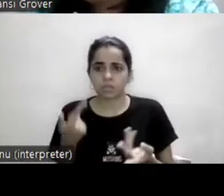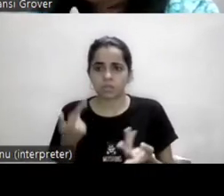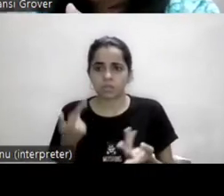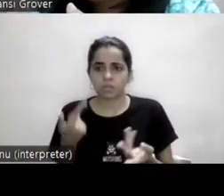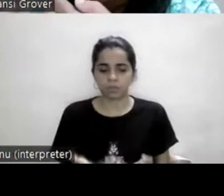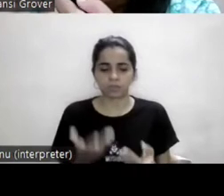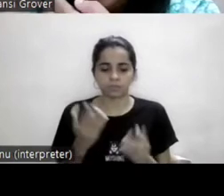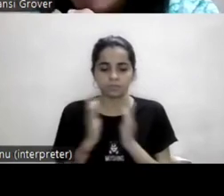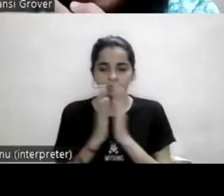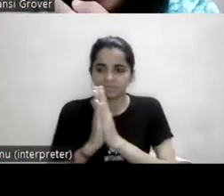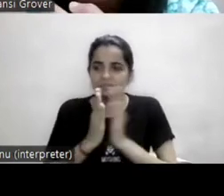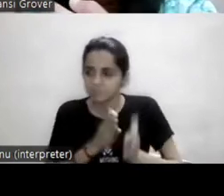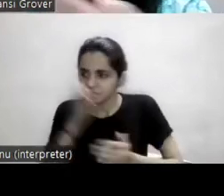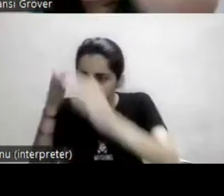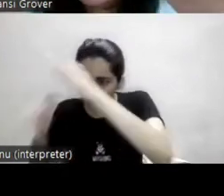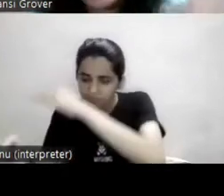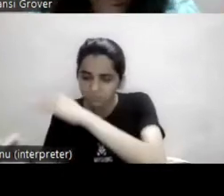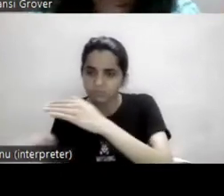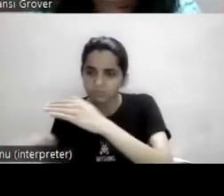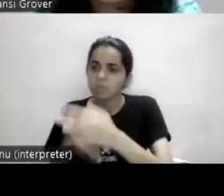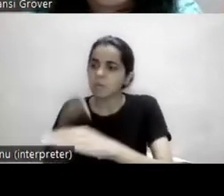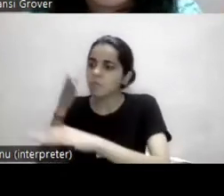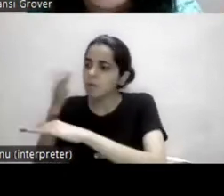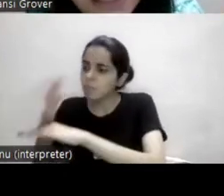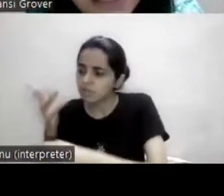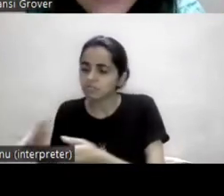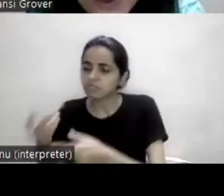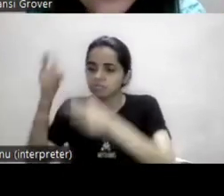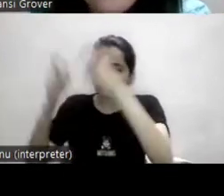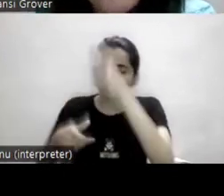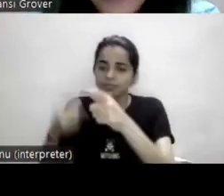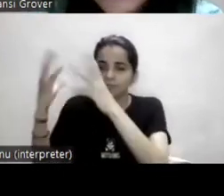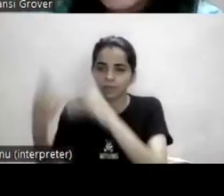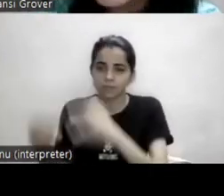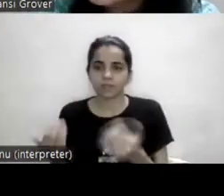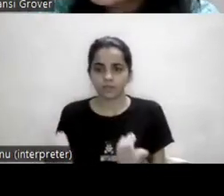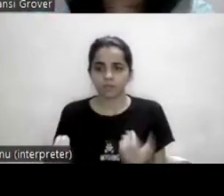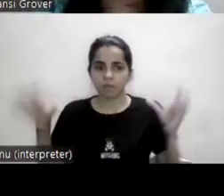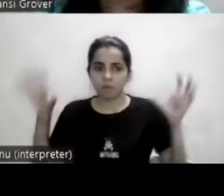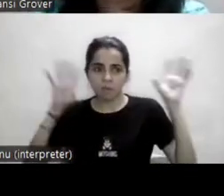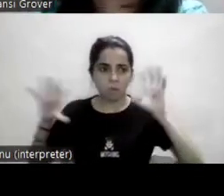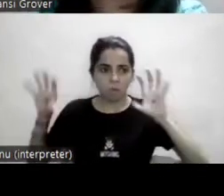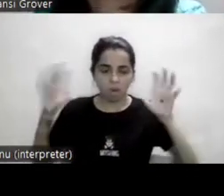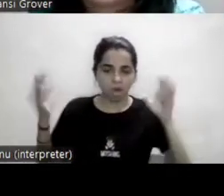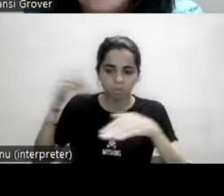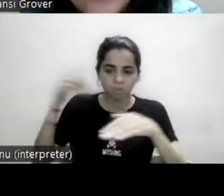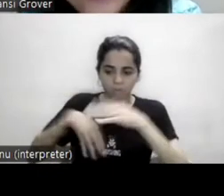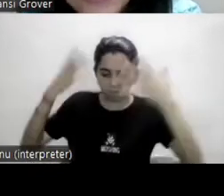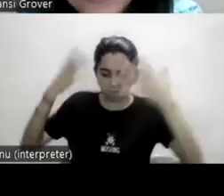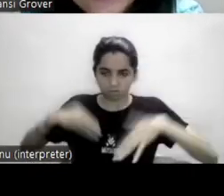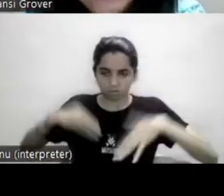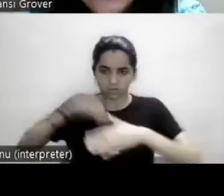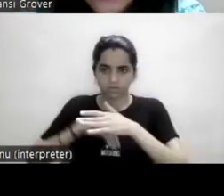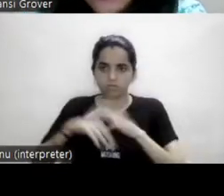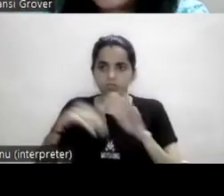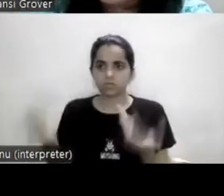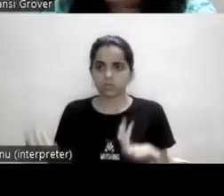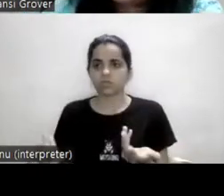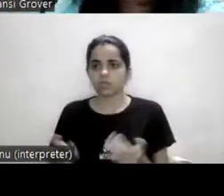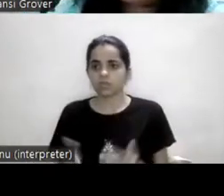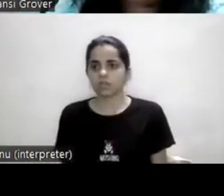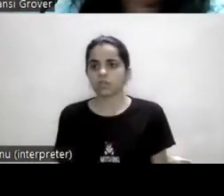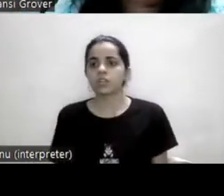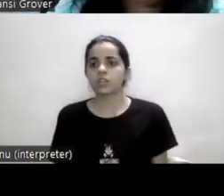know, the kind, if there is a ghost in their body, and this is how they define it, it could be, you know, exorcised.